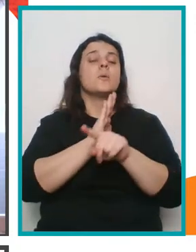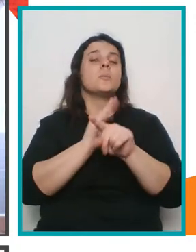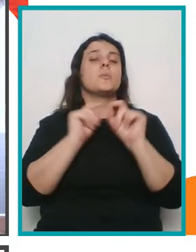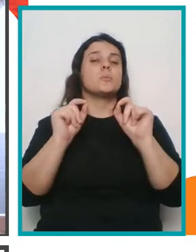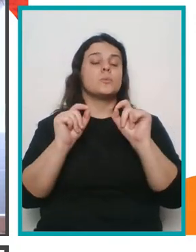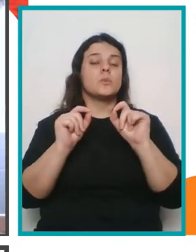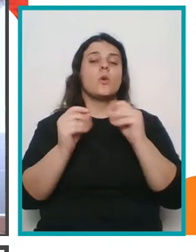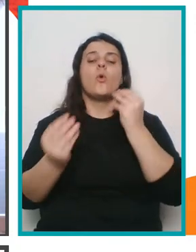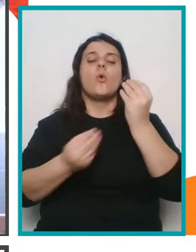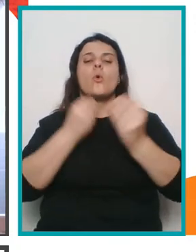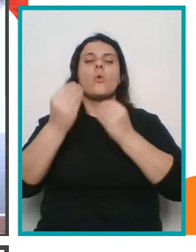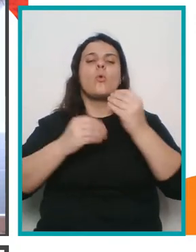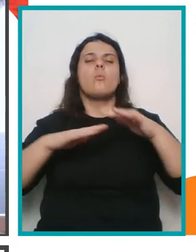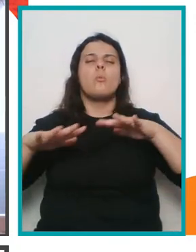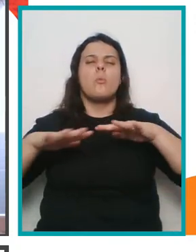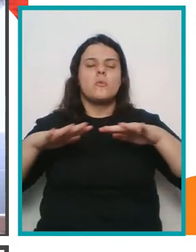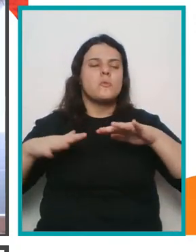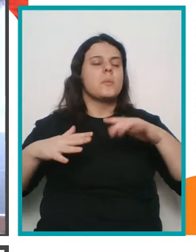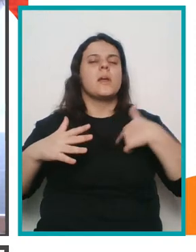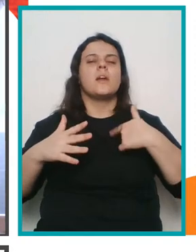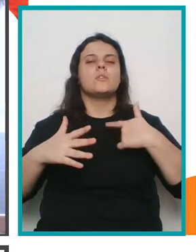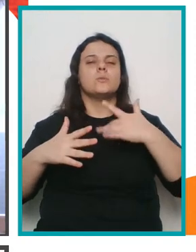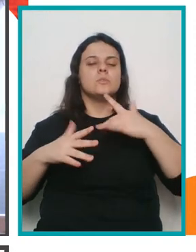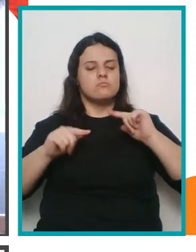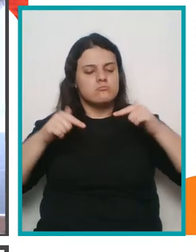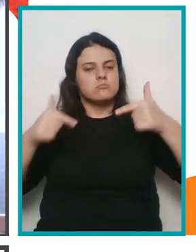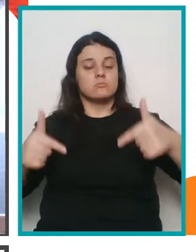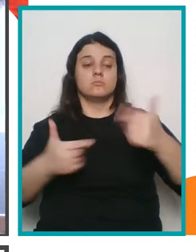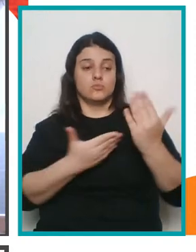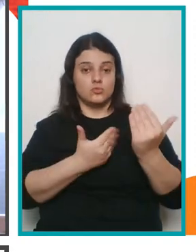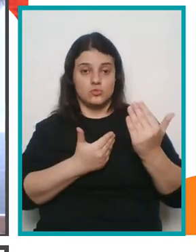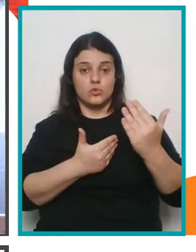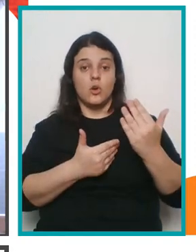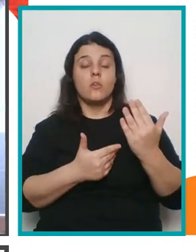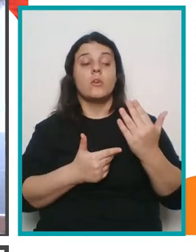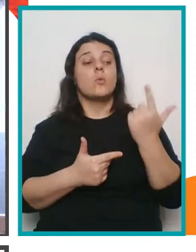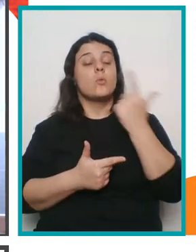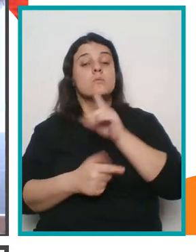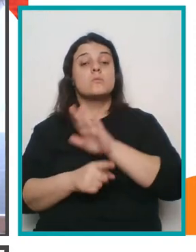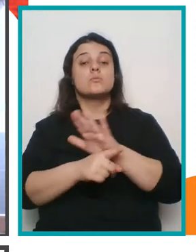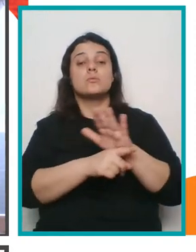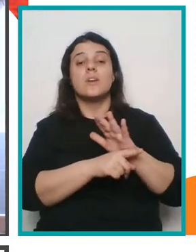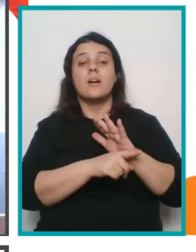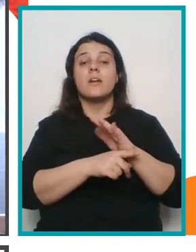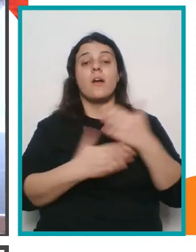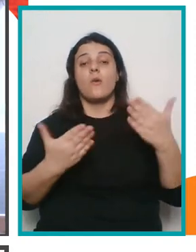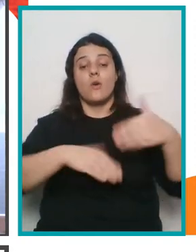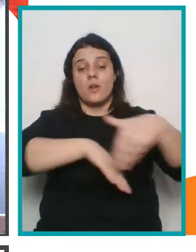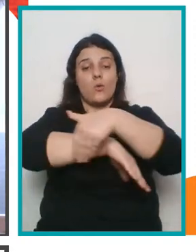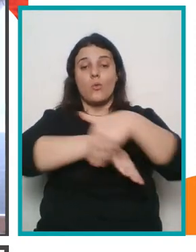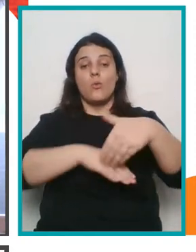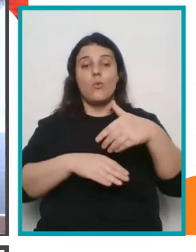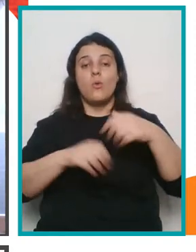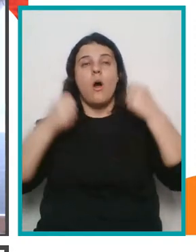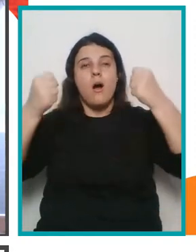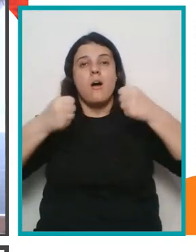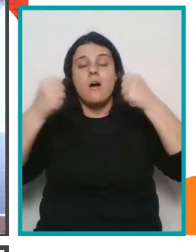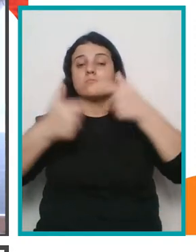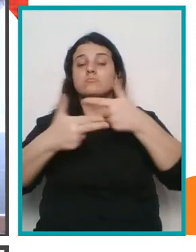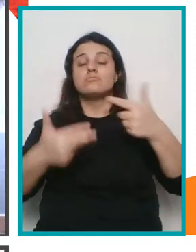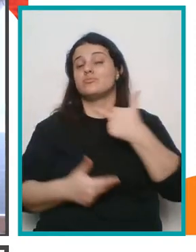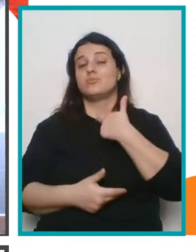as atividades efetivas sem poder ir às ruas e se manifestarem e manterem o famoso Fridays for Future?